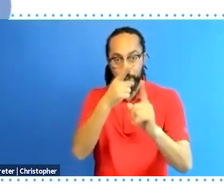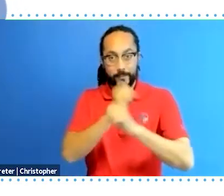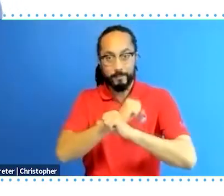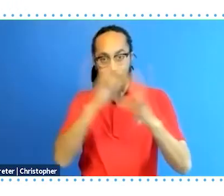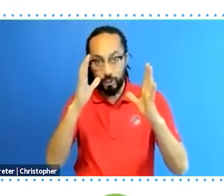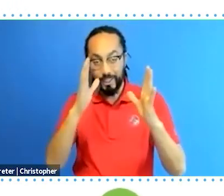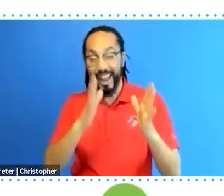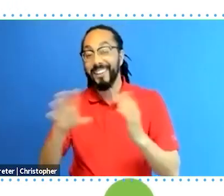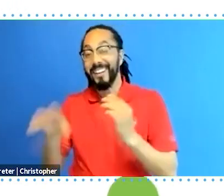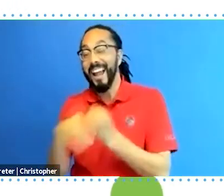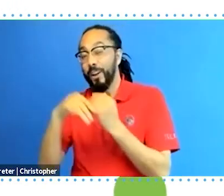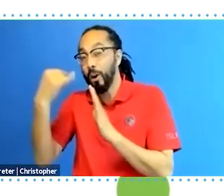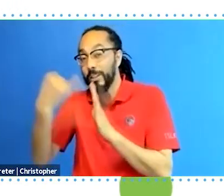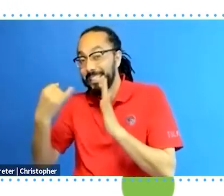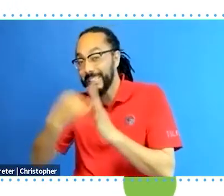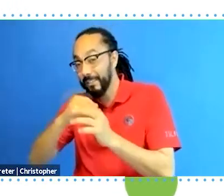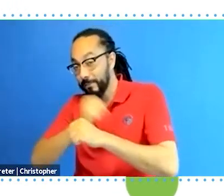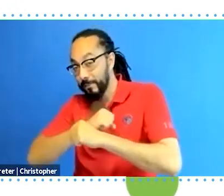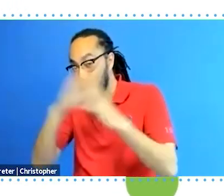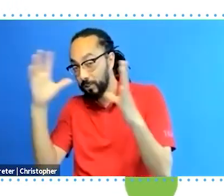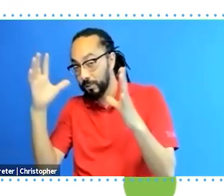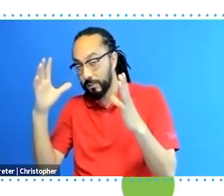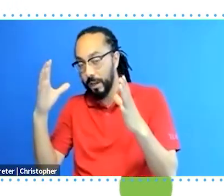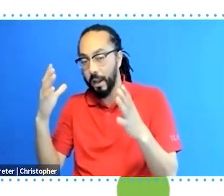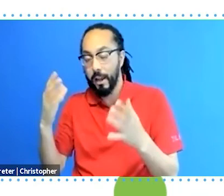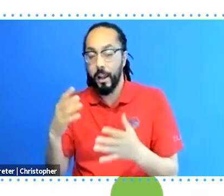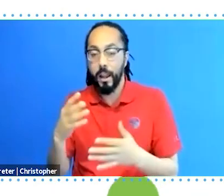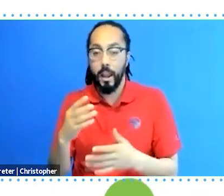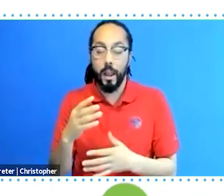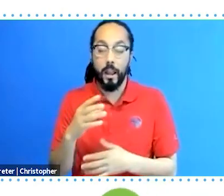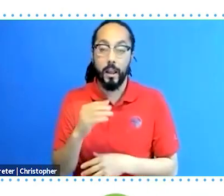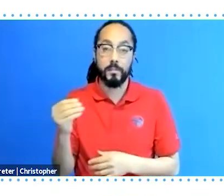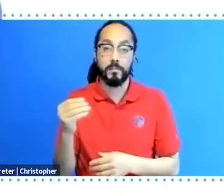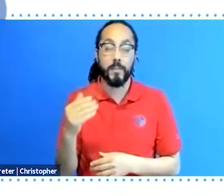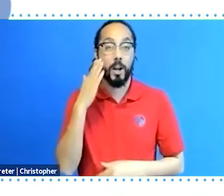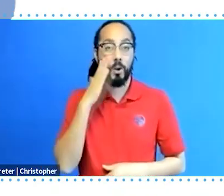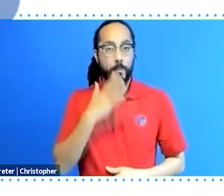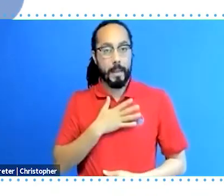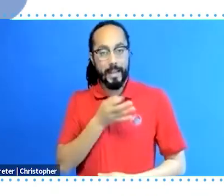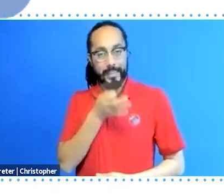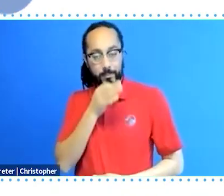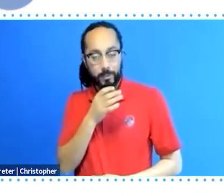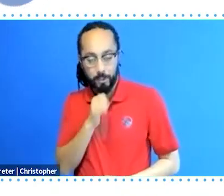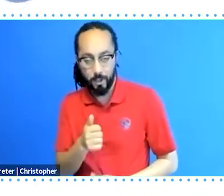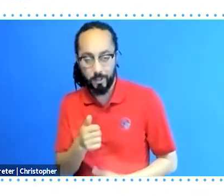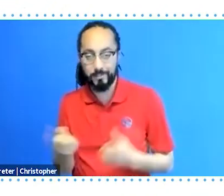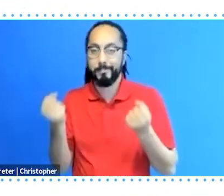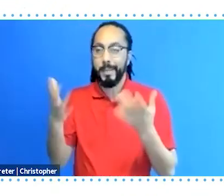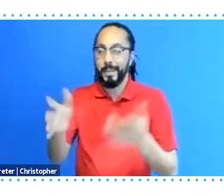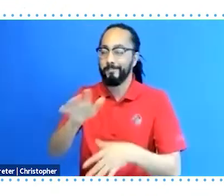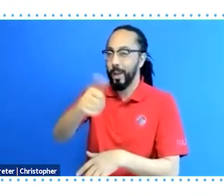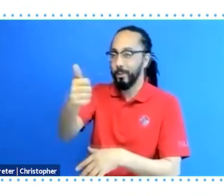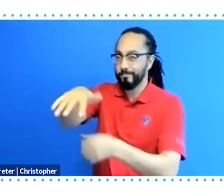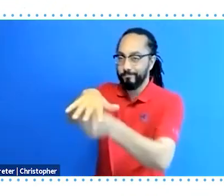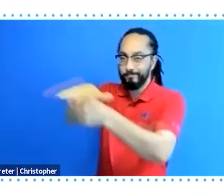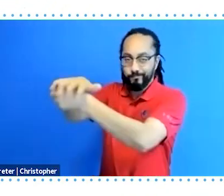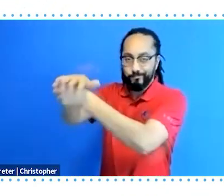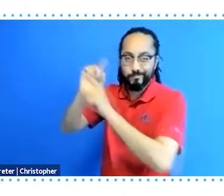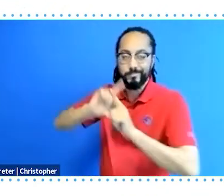vision, and where I know, and this is not my realm, and I know there's lots of great conversations happening in the sector